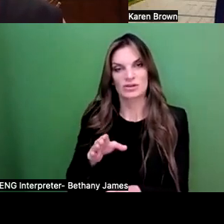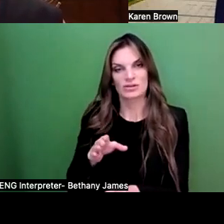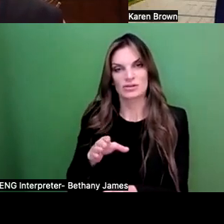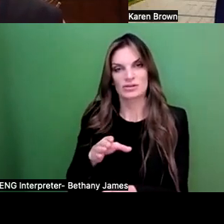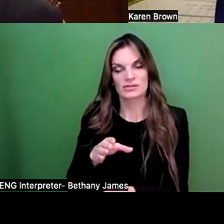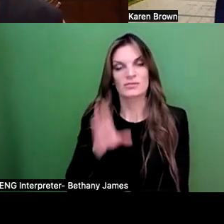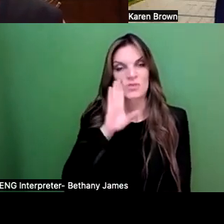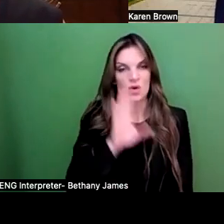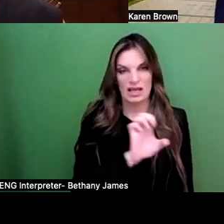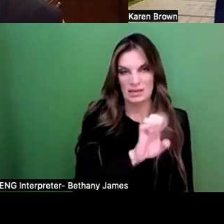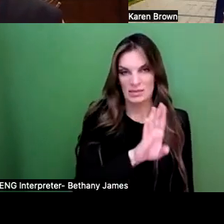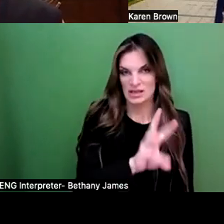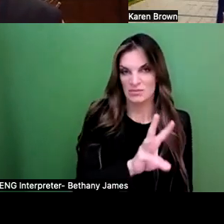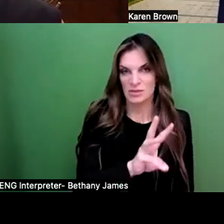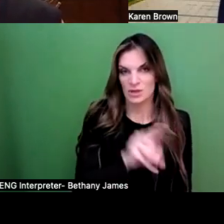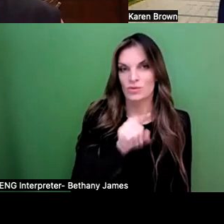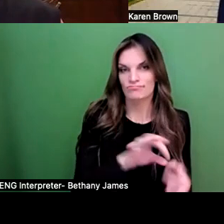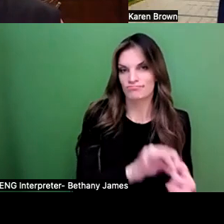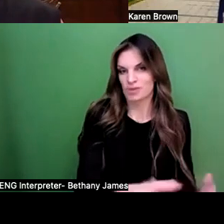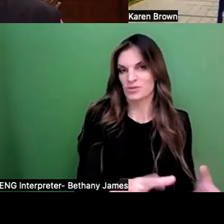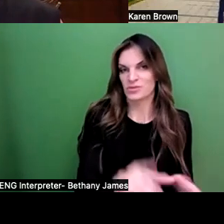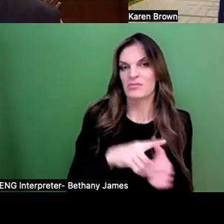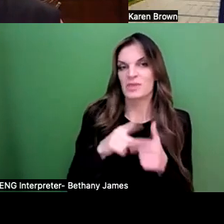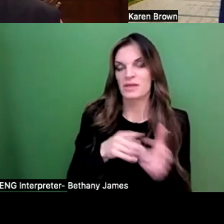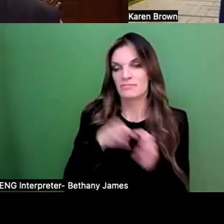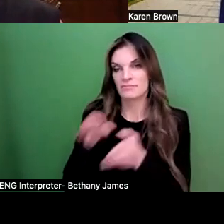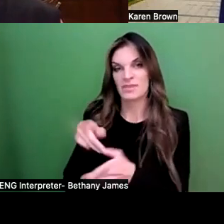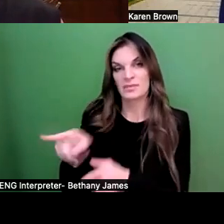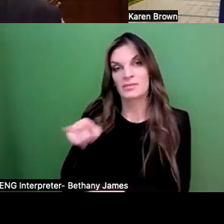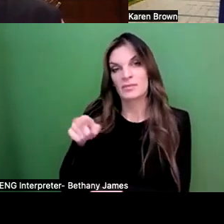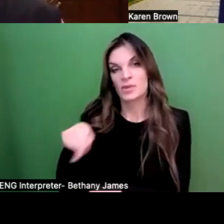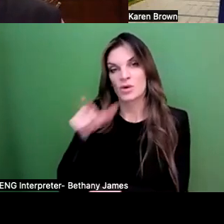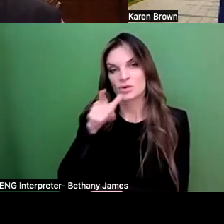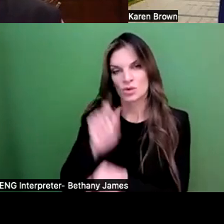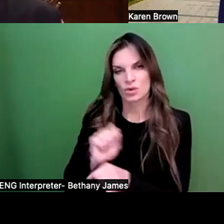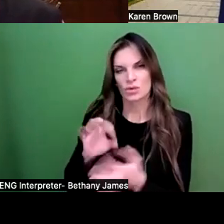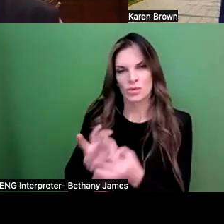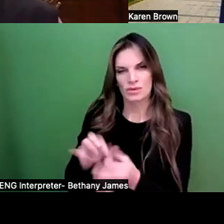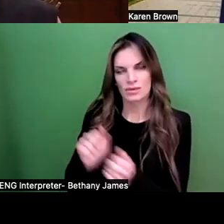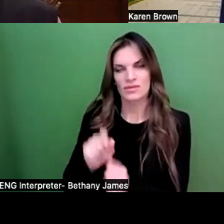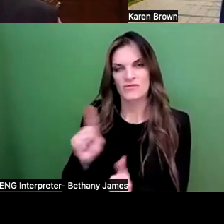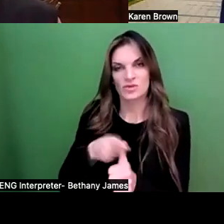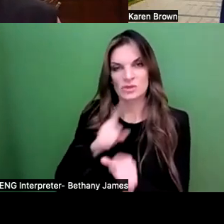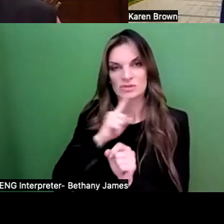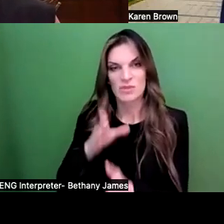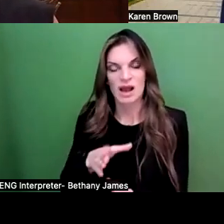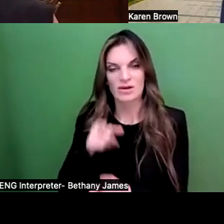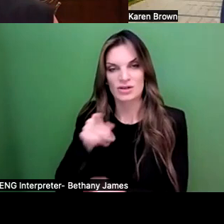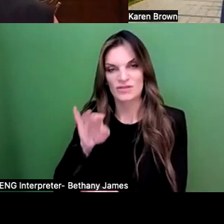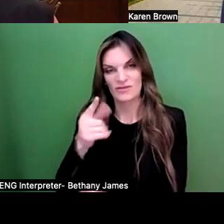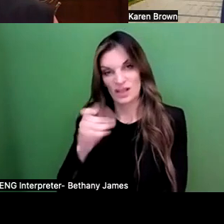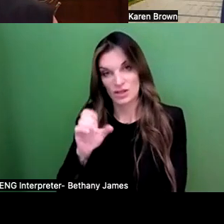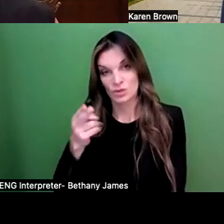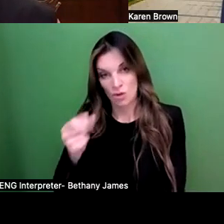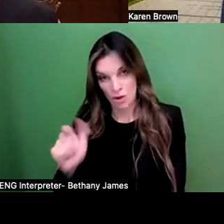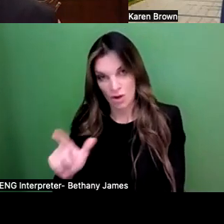The fire department in particular feels like they're not given the respect that they're due, and the police department's morale